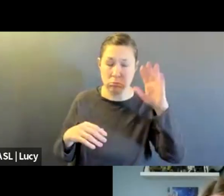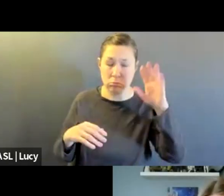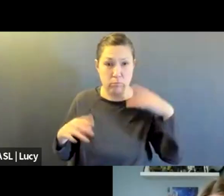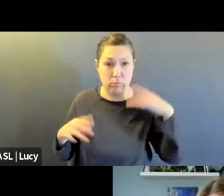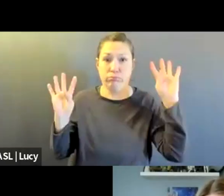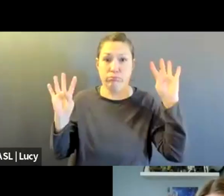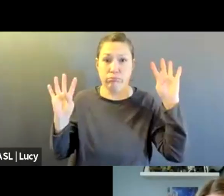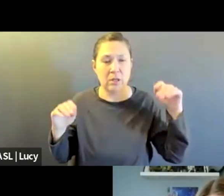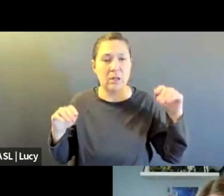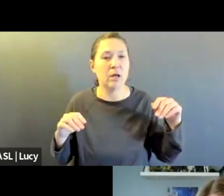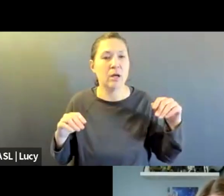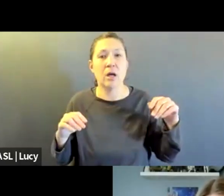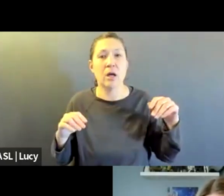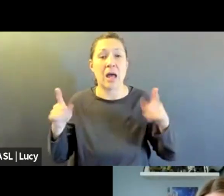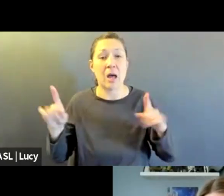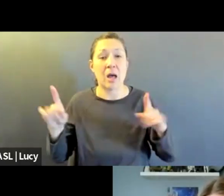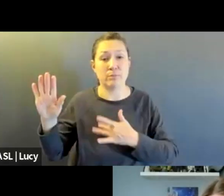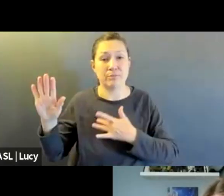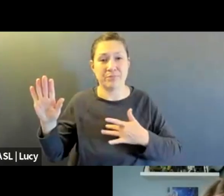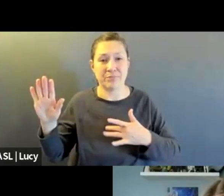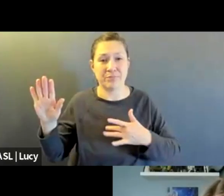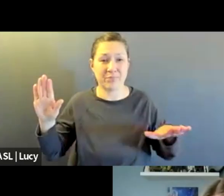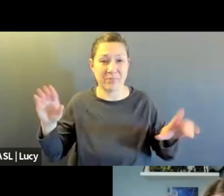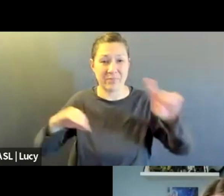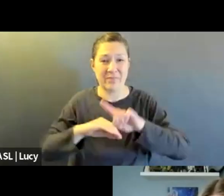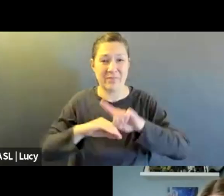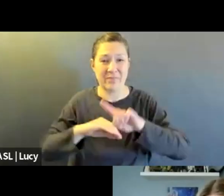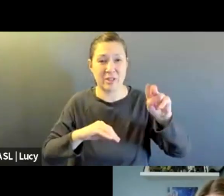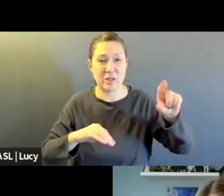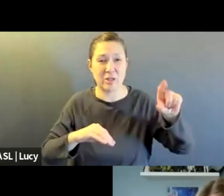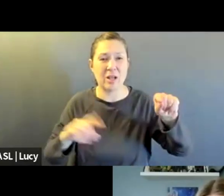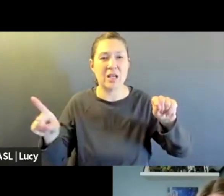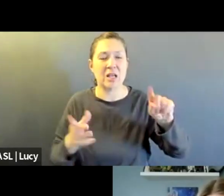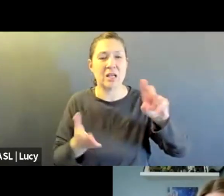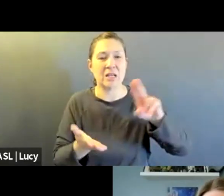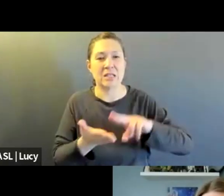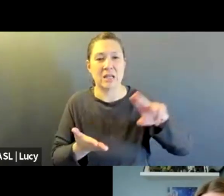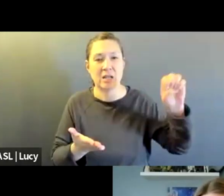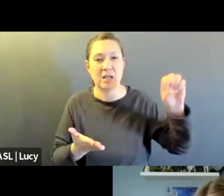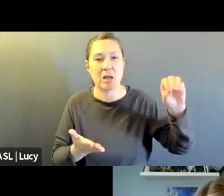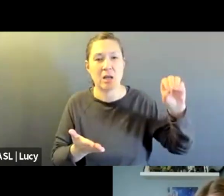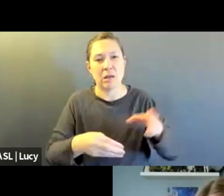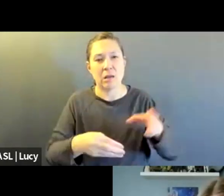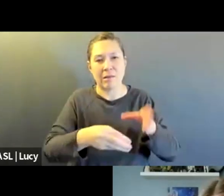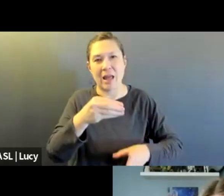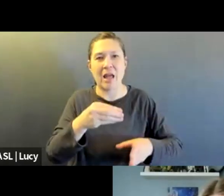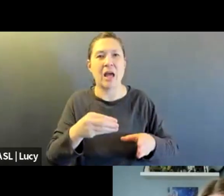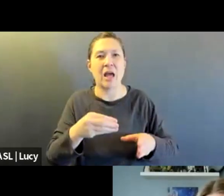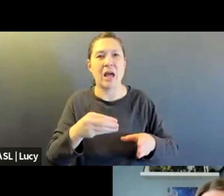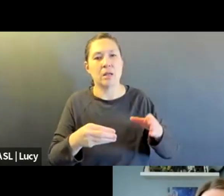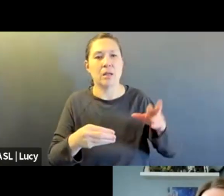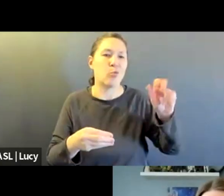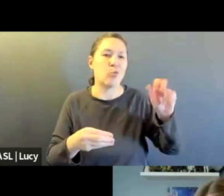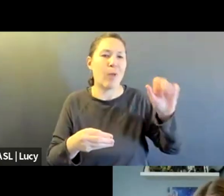on Inauguration Day was when the president signed his executive order on ending radical and wasteful government DEI